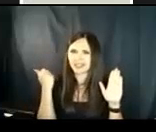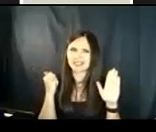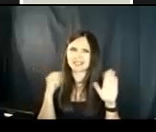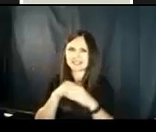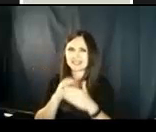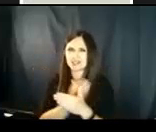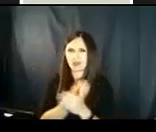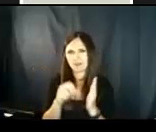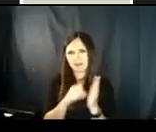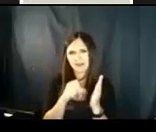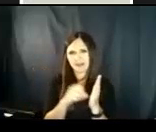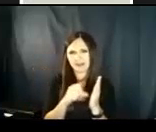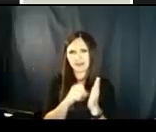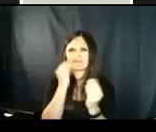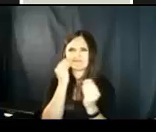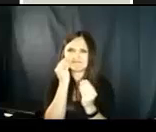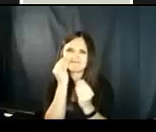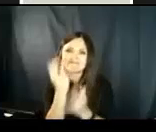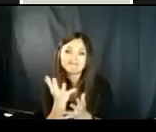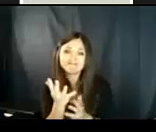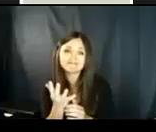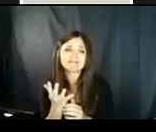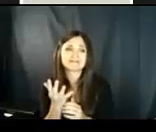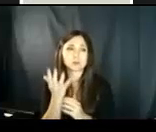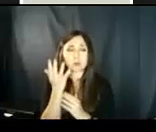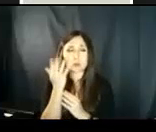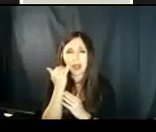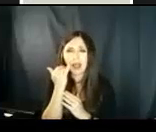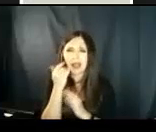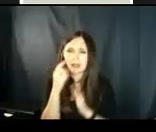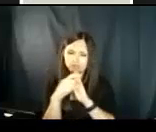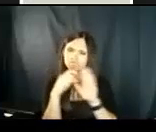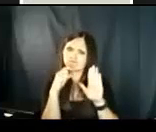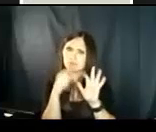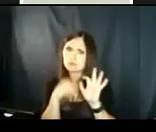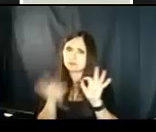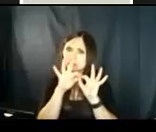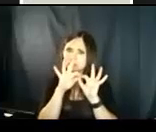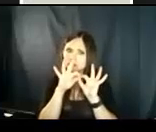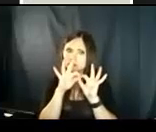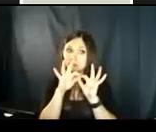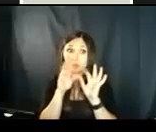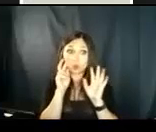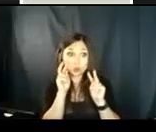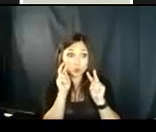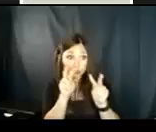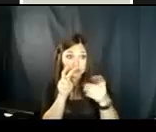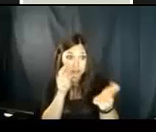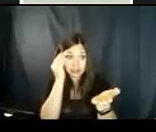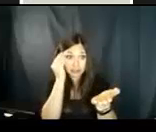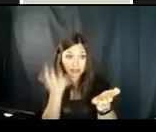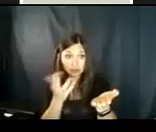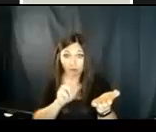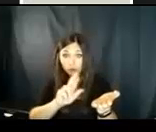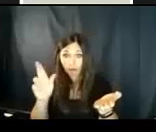pages. And I'm going to tell you why headers are so important. The same information you're seeing on the